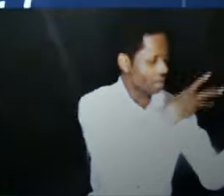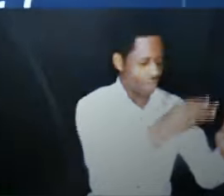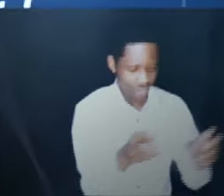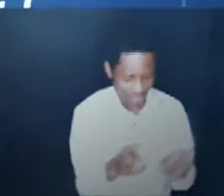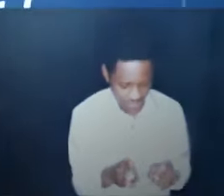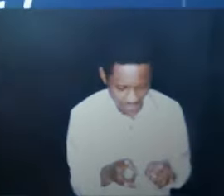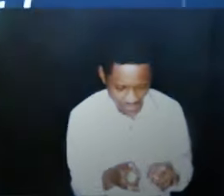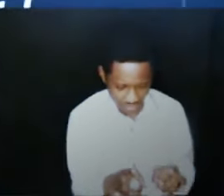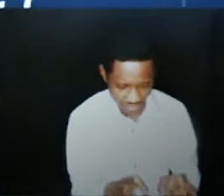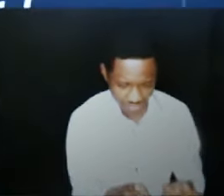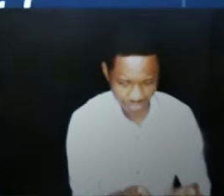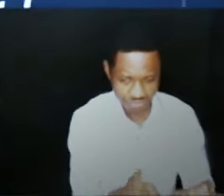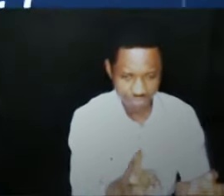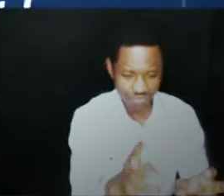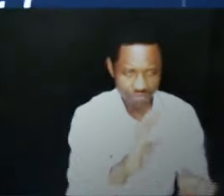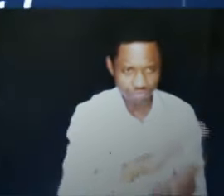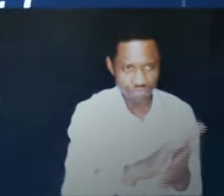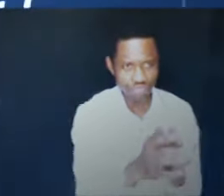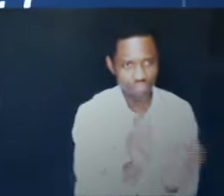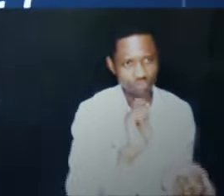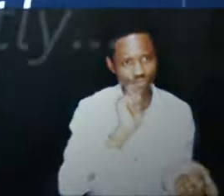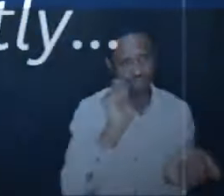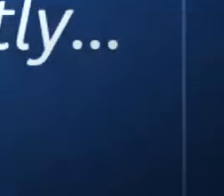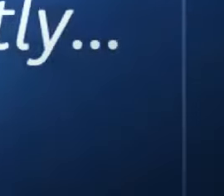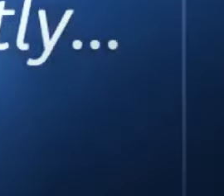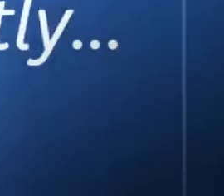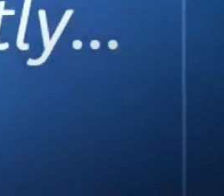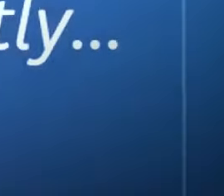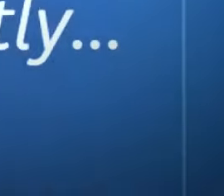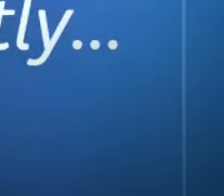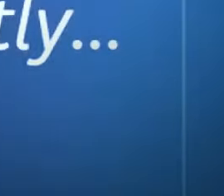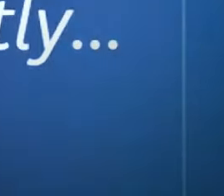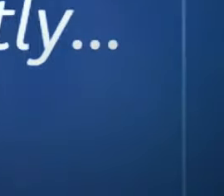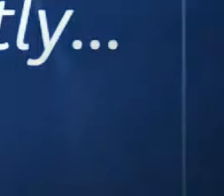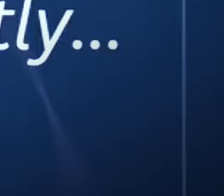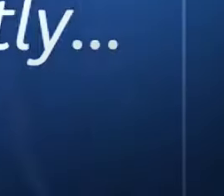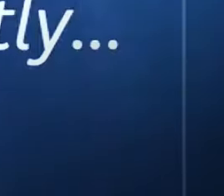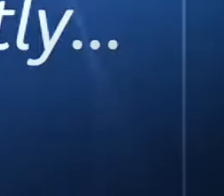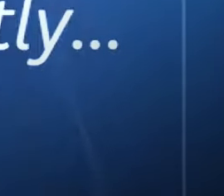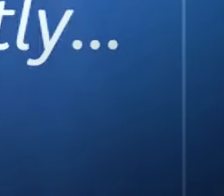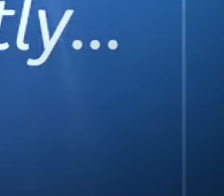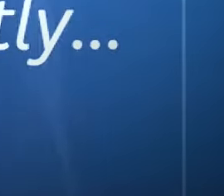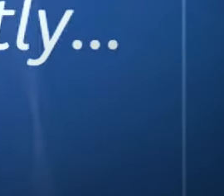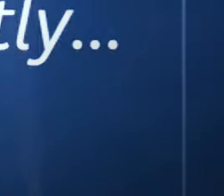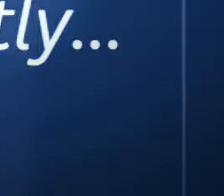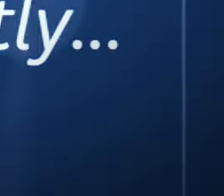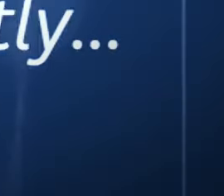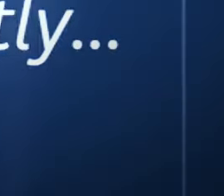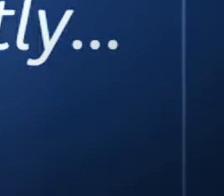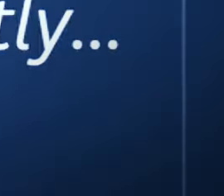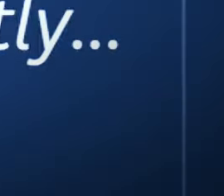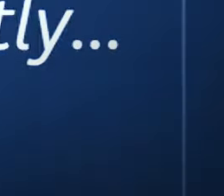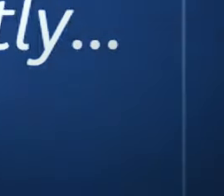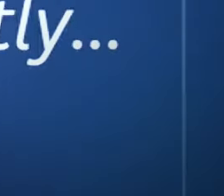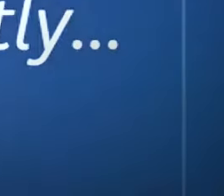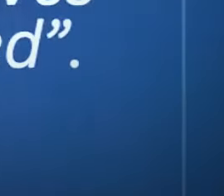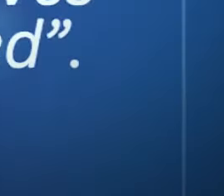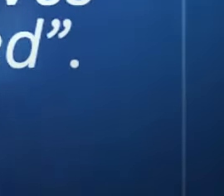ways are changed. And one's whole life is lived